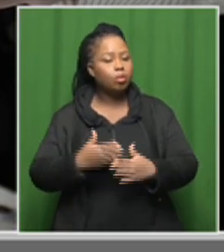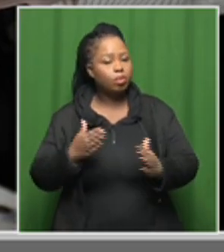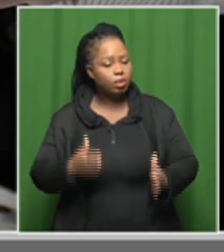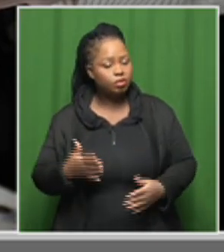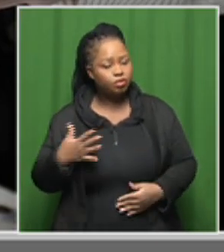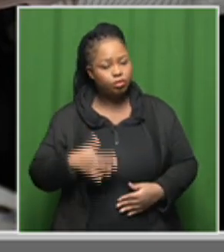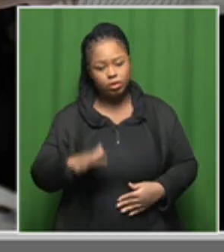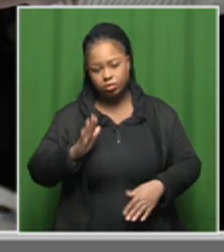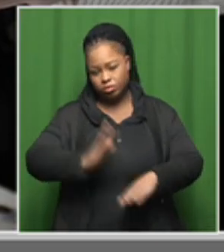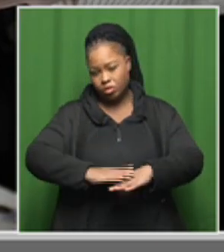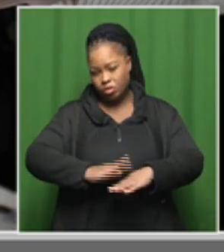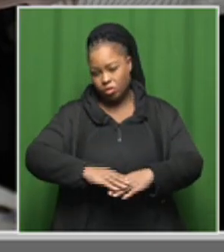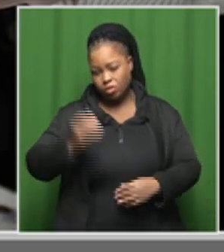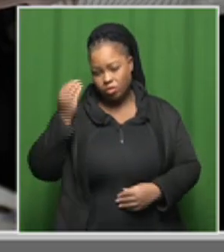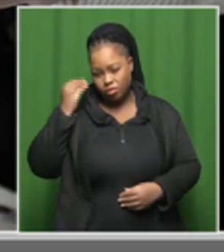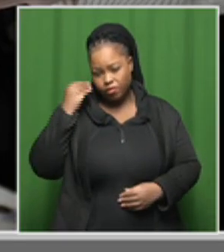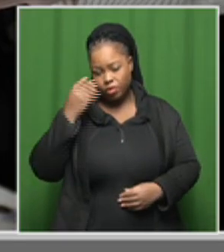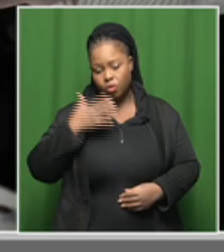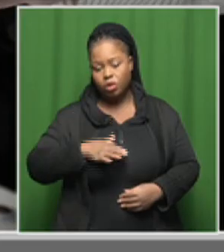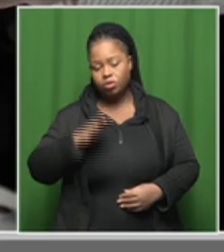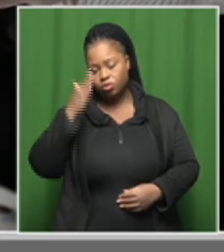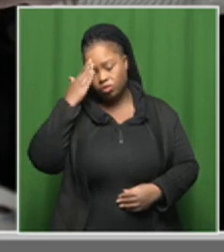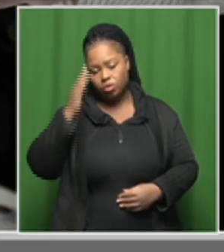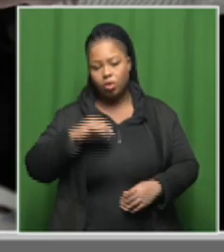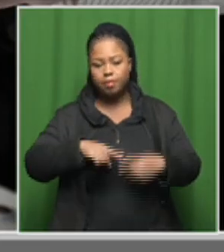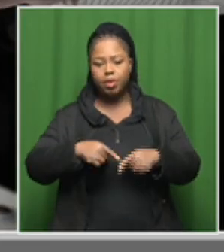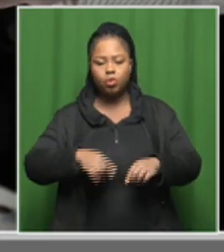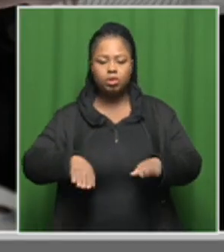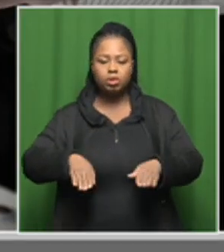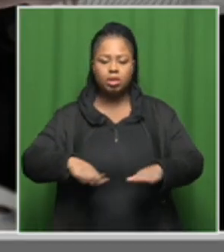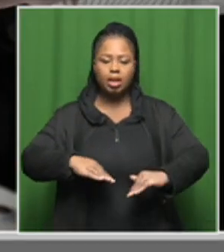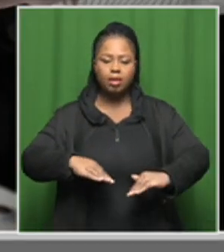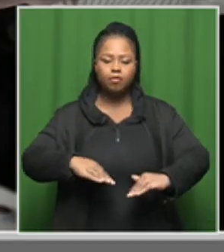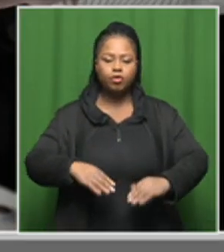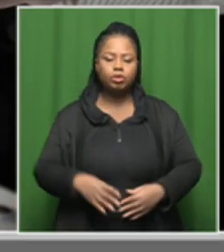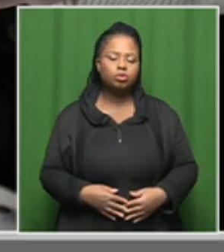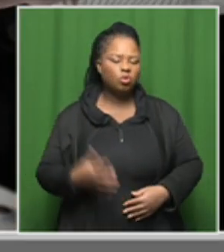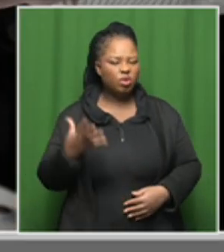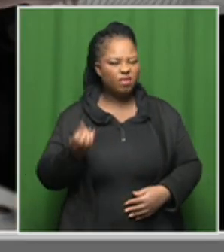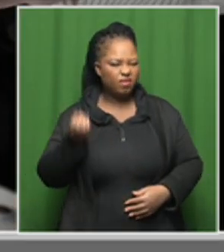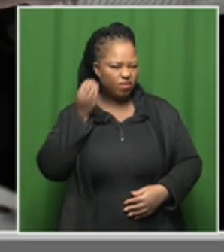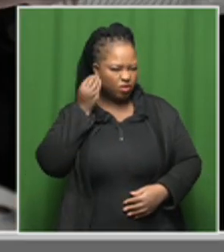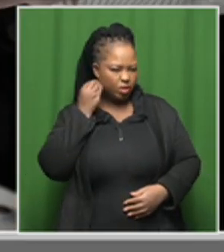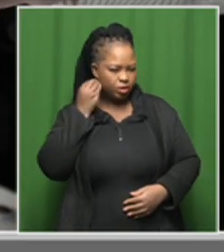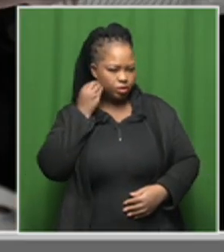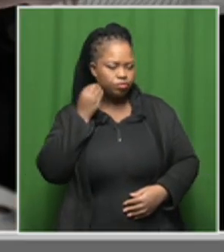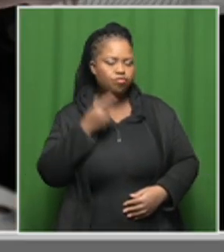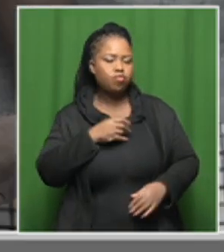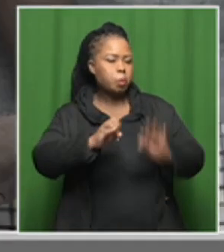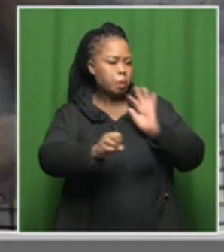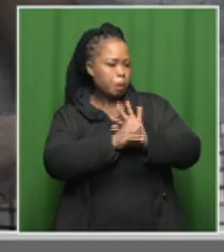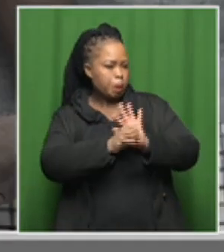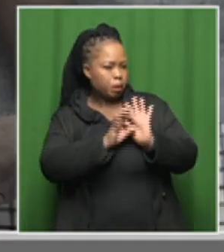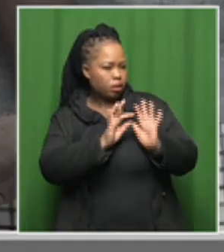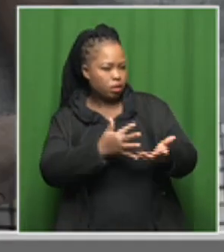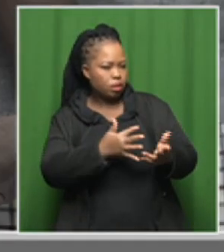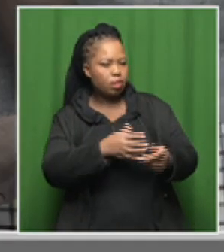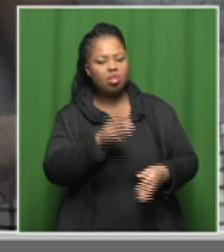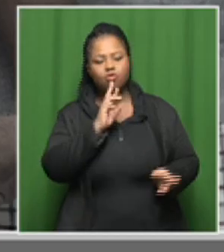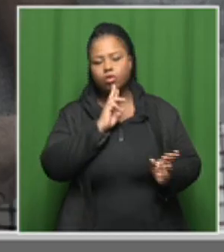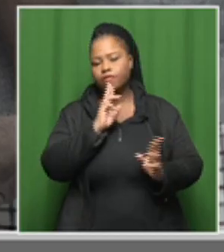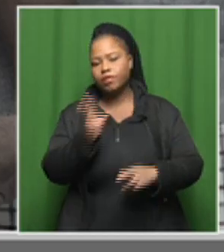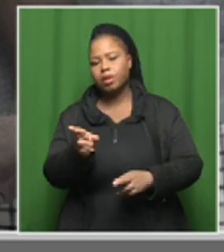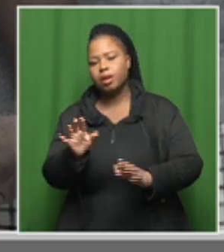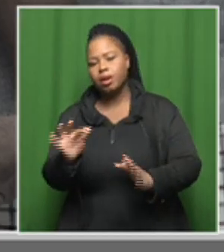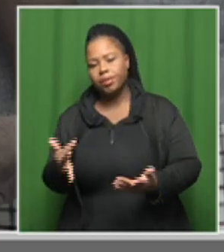any more information about clubfoot, we do have a one-pager, which is a lot of information about how to identify it and referral channels, and you're very